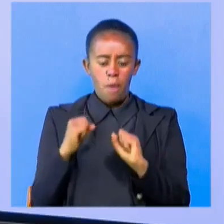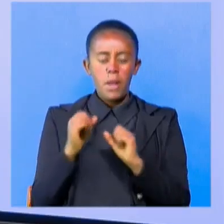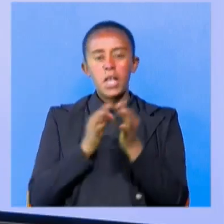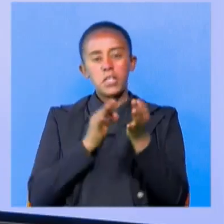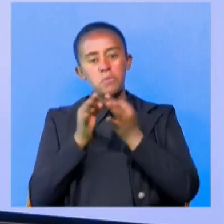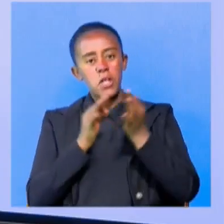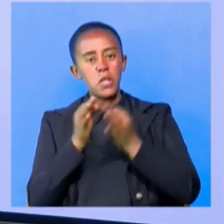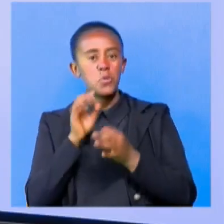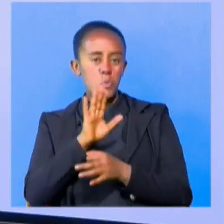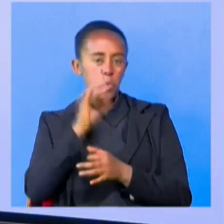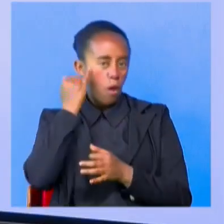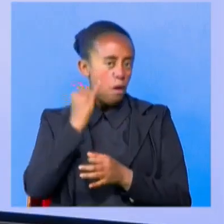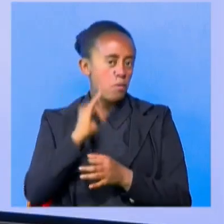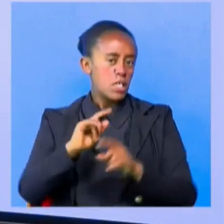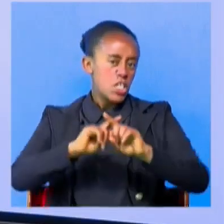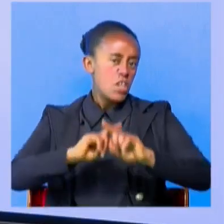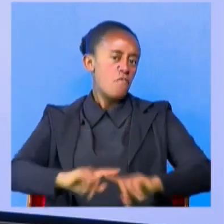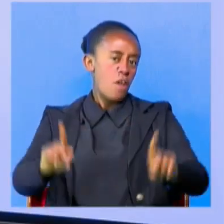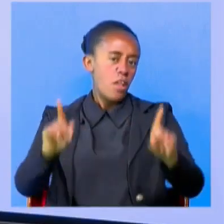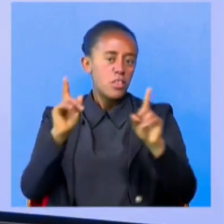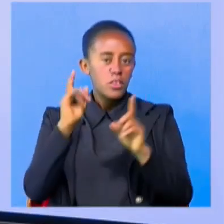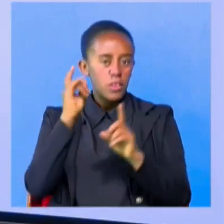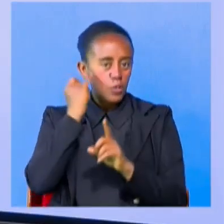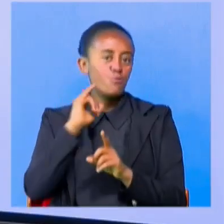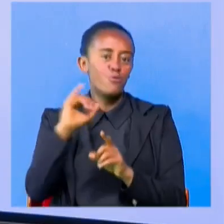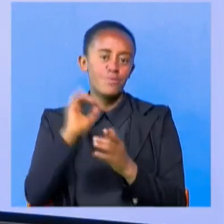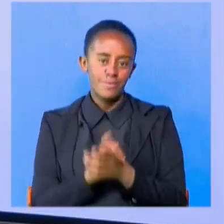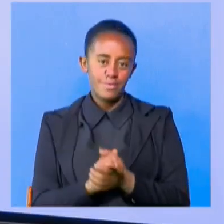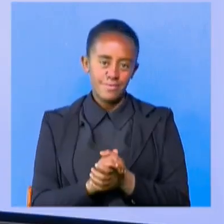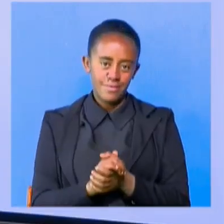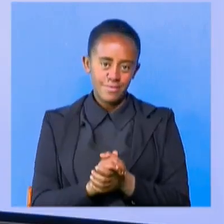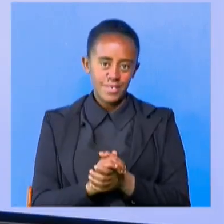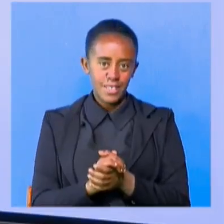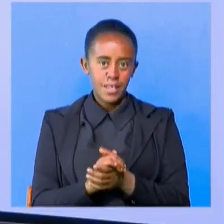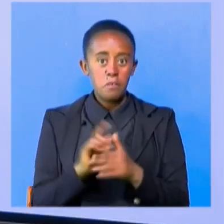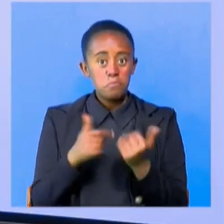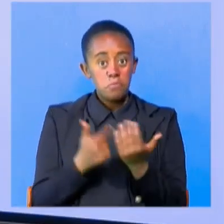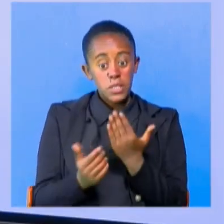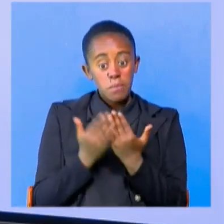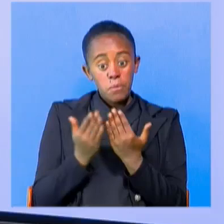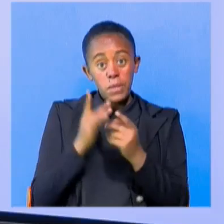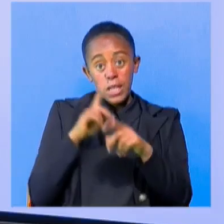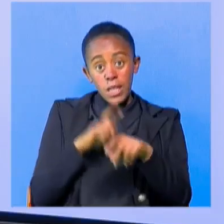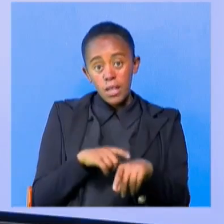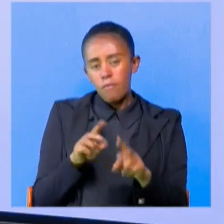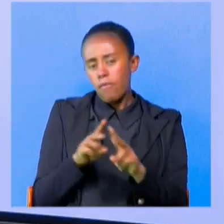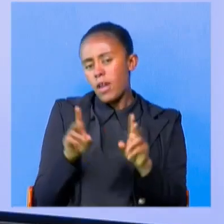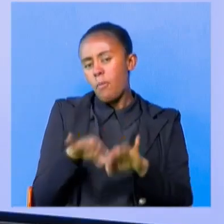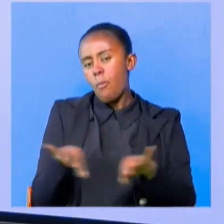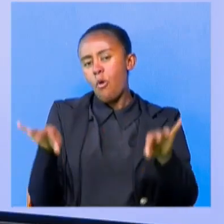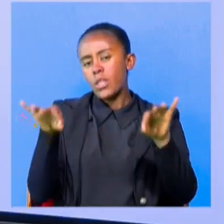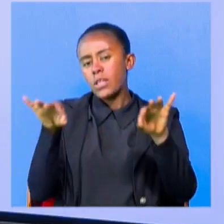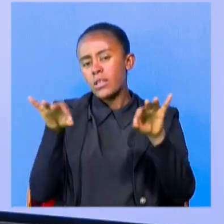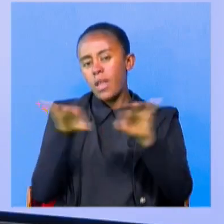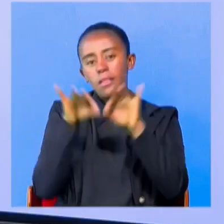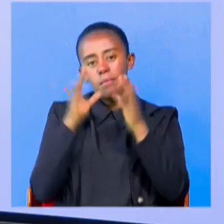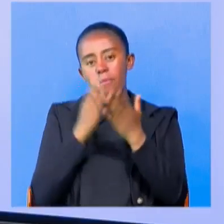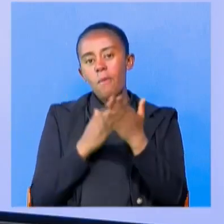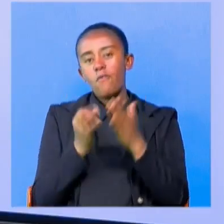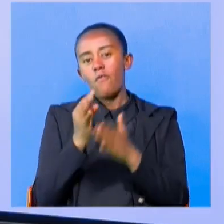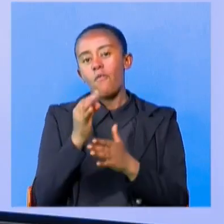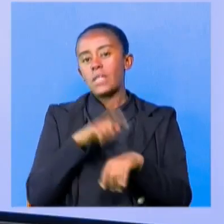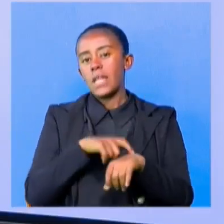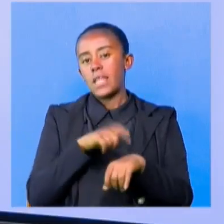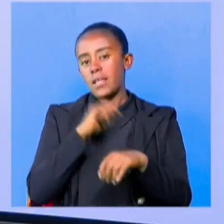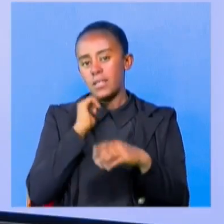your idea in different issues. Therefore, simple present tense is a very important part of the